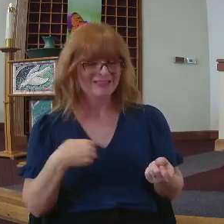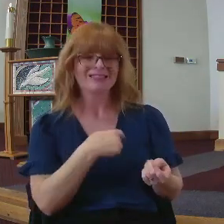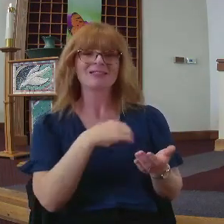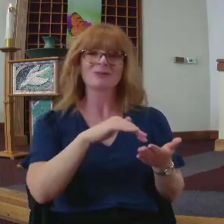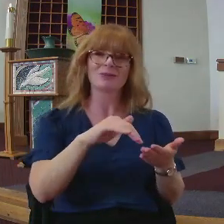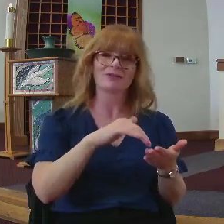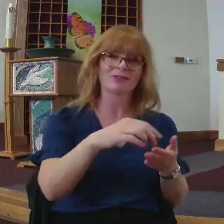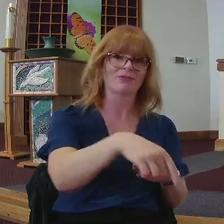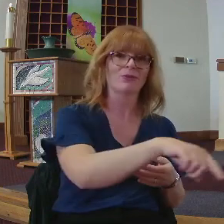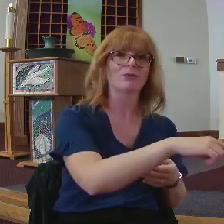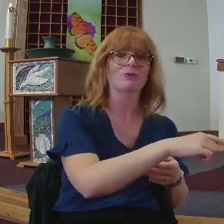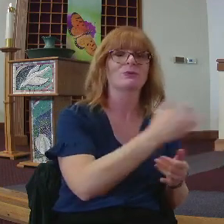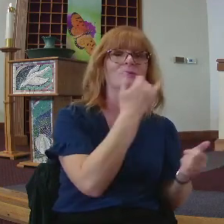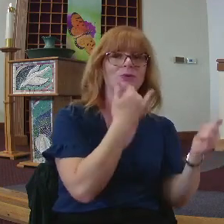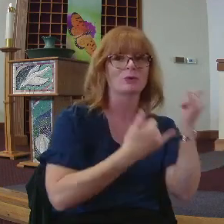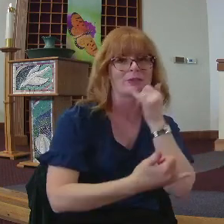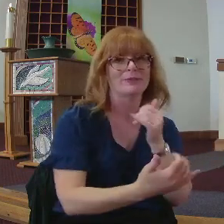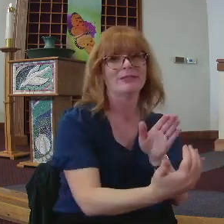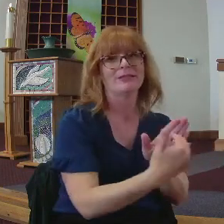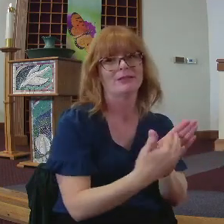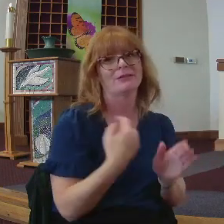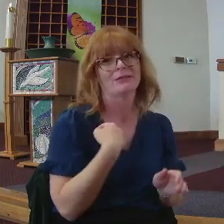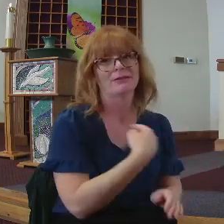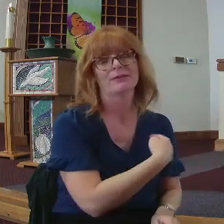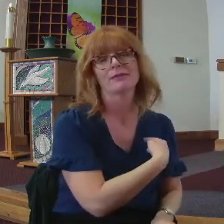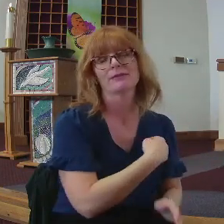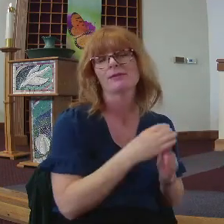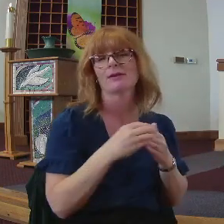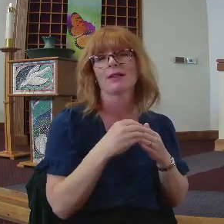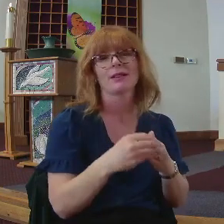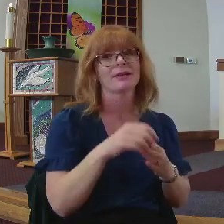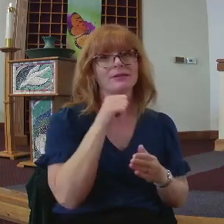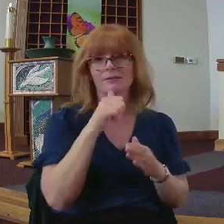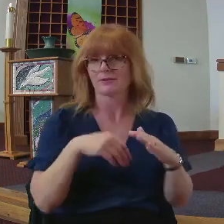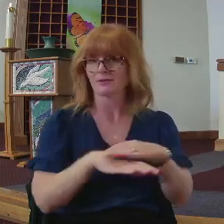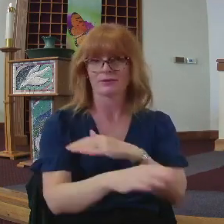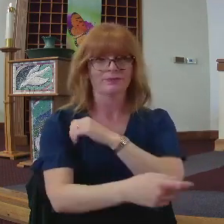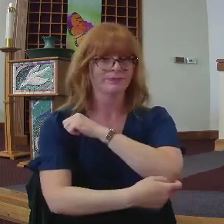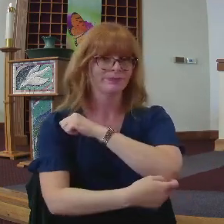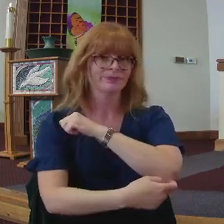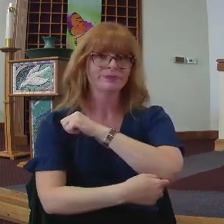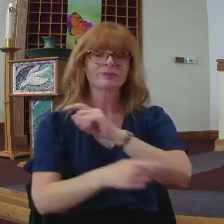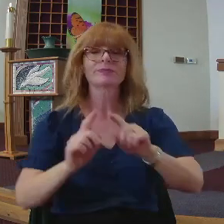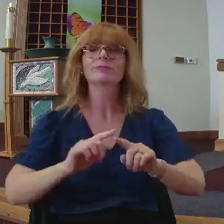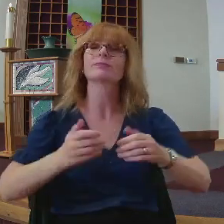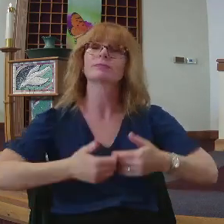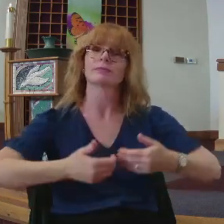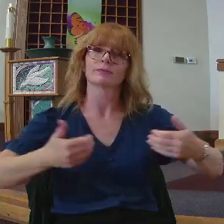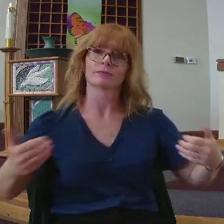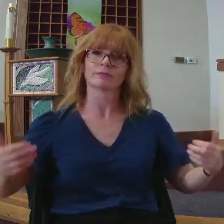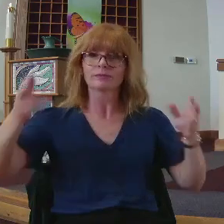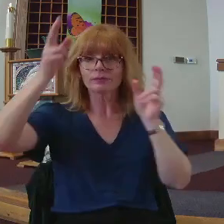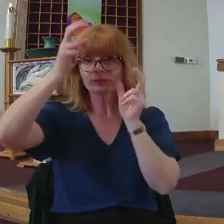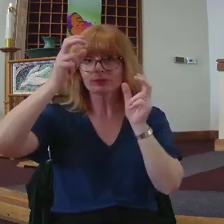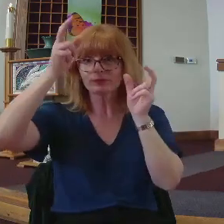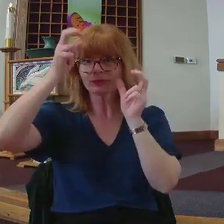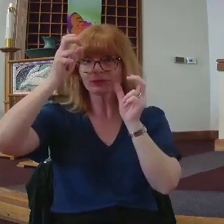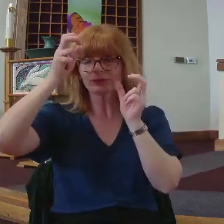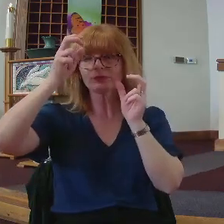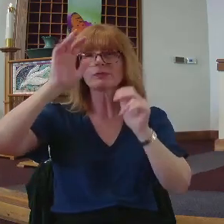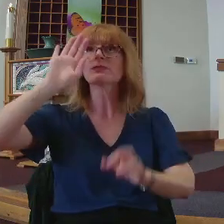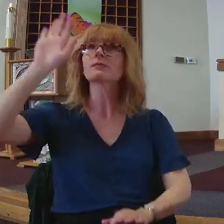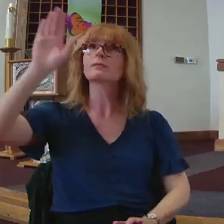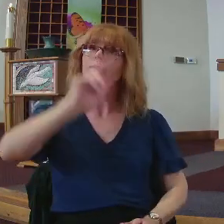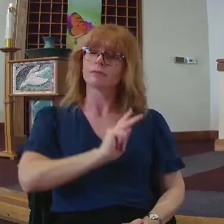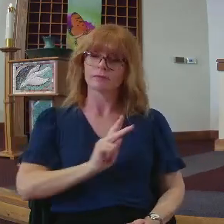forgive those who trespass against us. And lead us not into temptation, but deliver us from